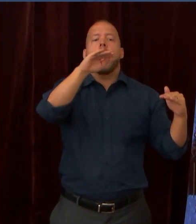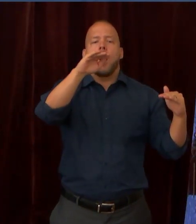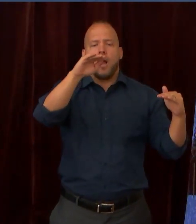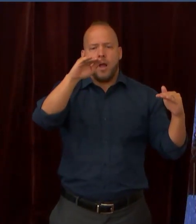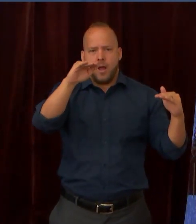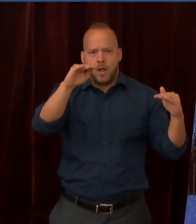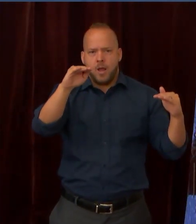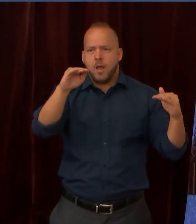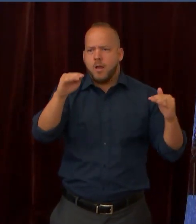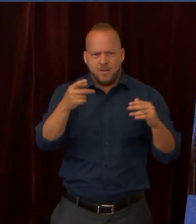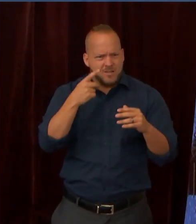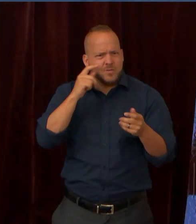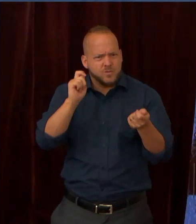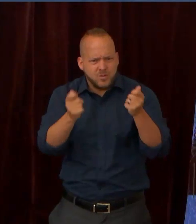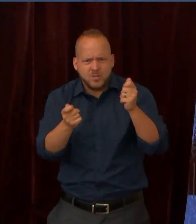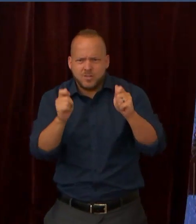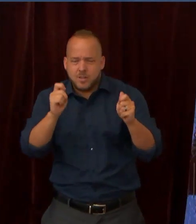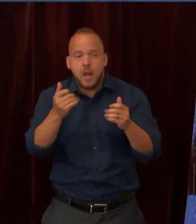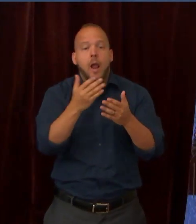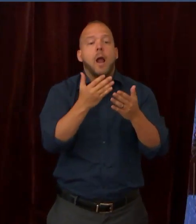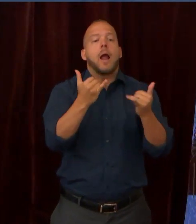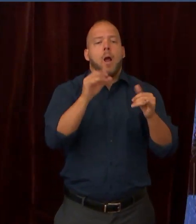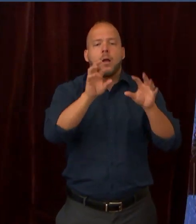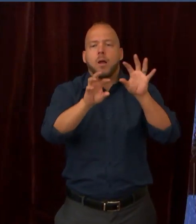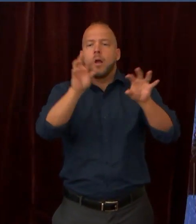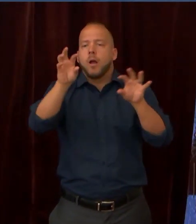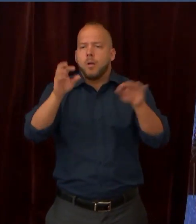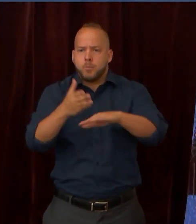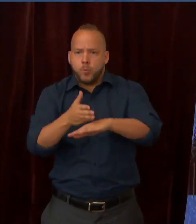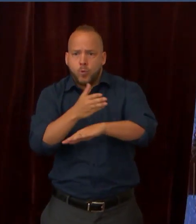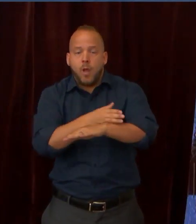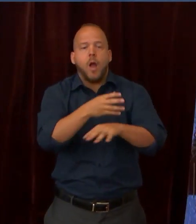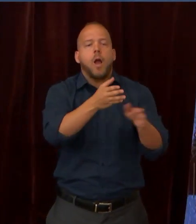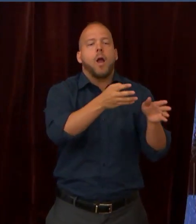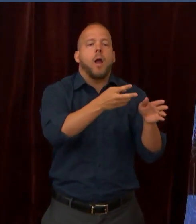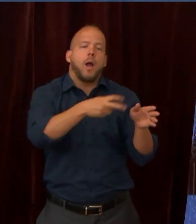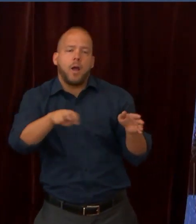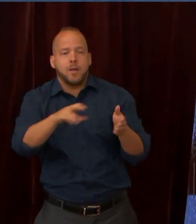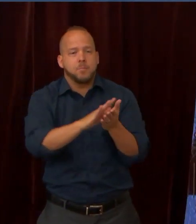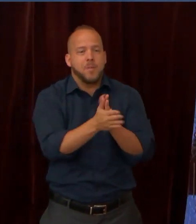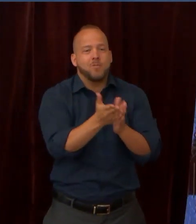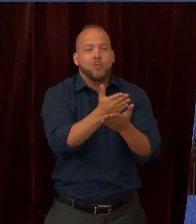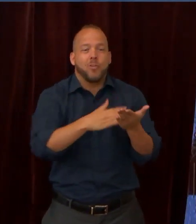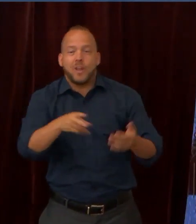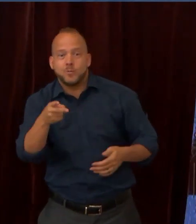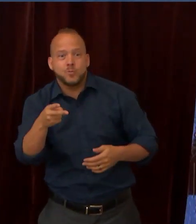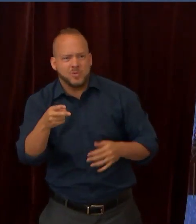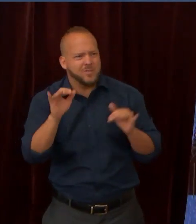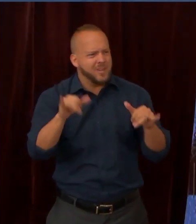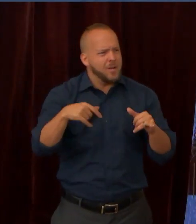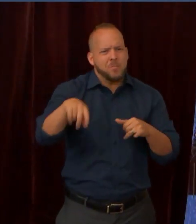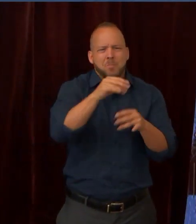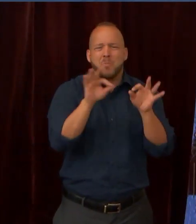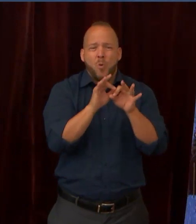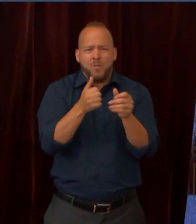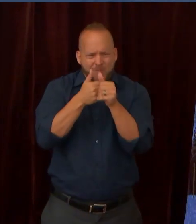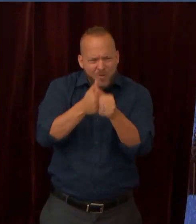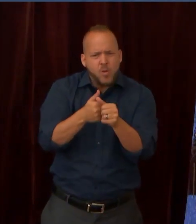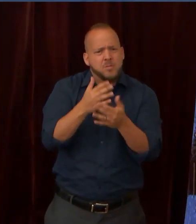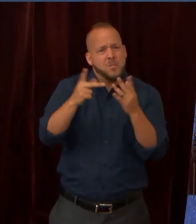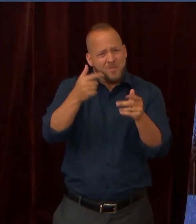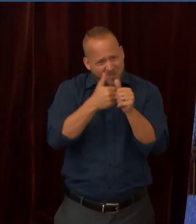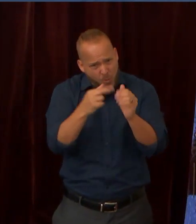earlier rather than later, and I think there's a reason to believe that can happen. As far as the lawsuits, look, people